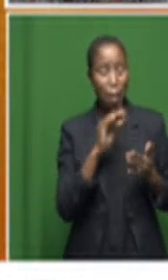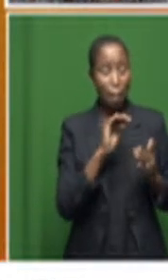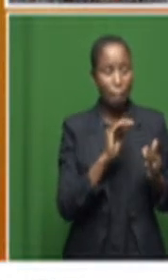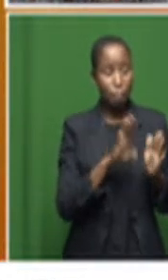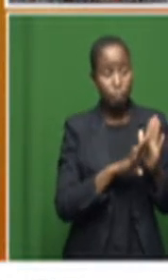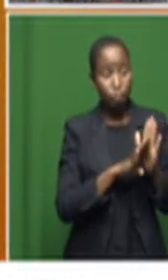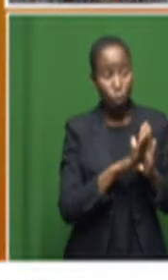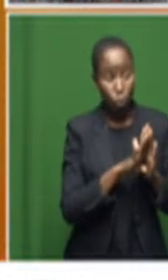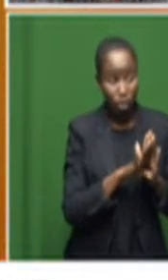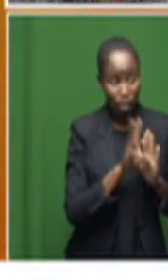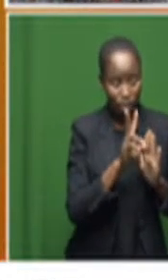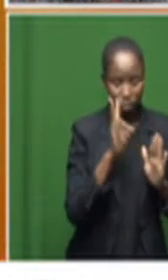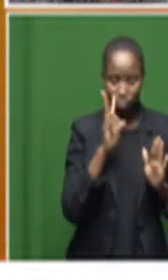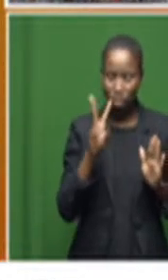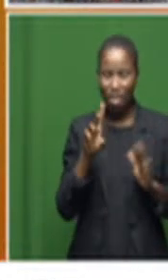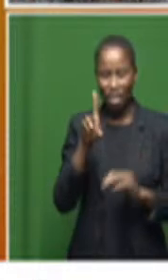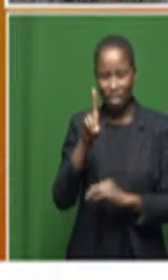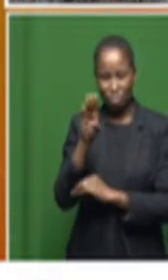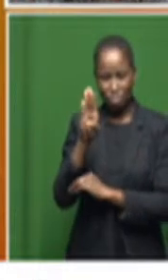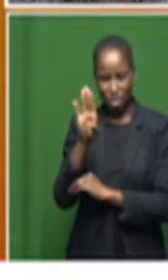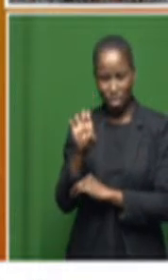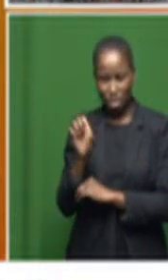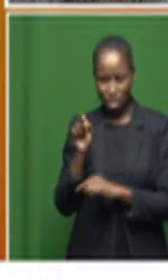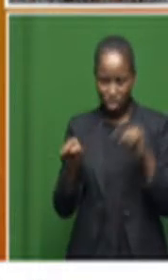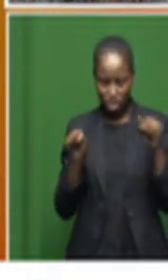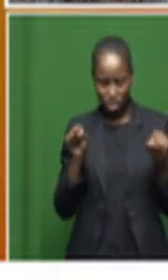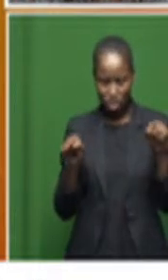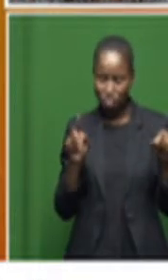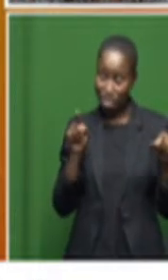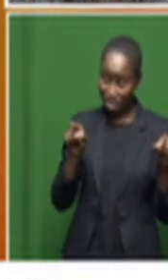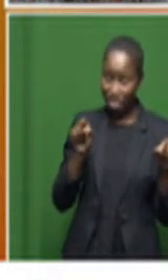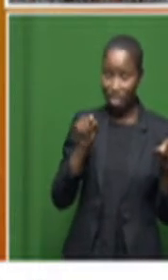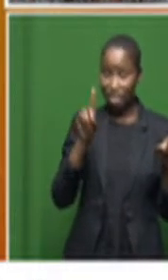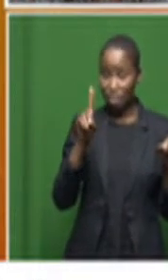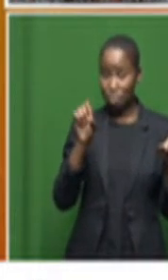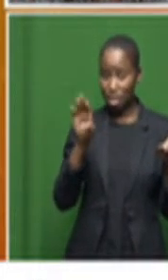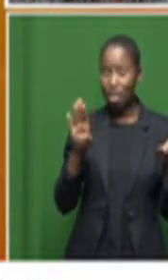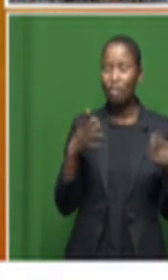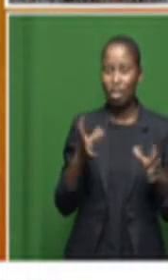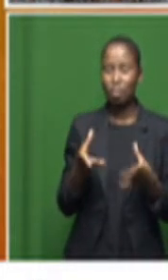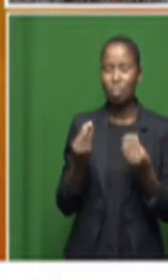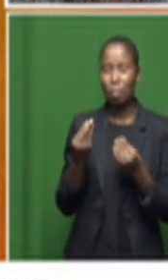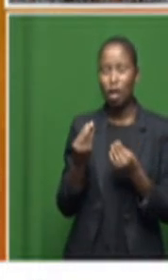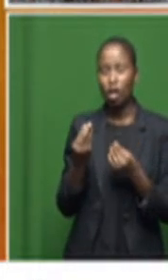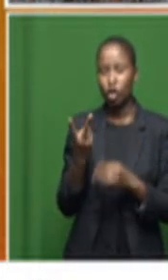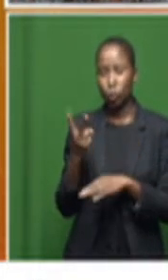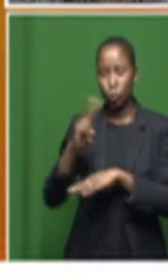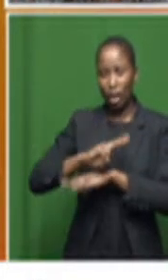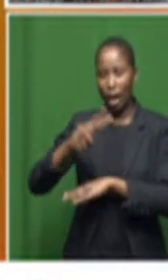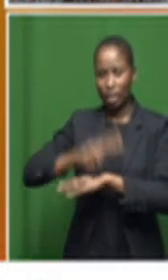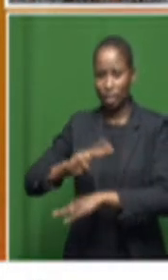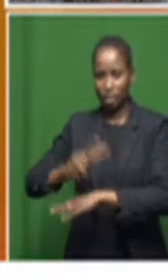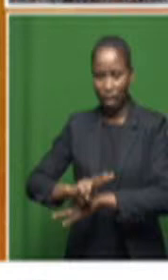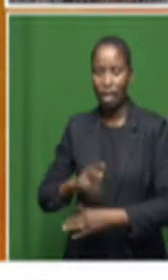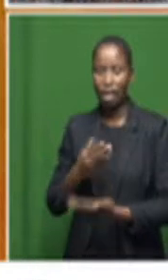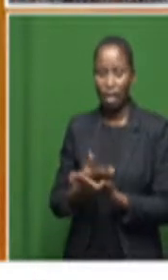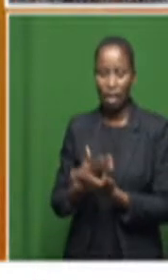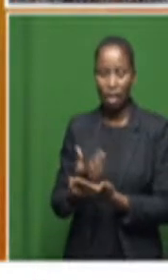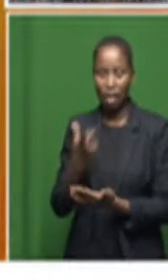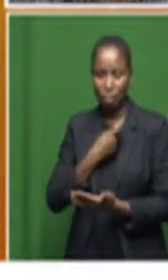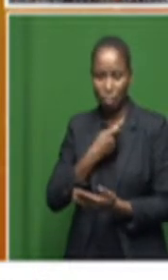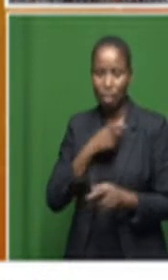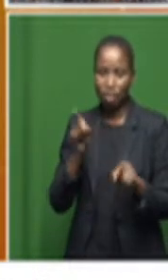the DBE process, where it took us 32 days to vaccinate a similar amount